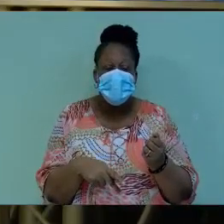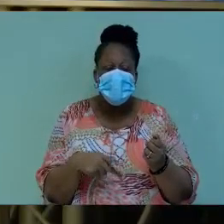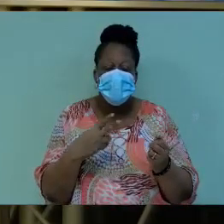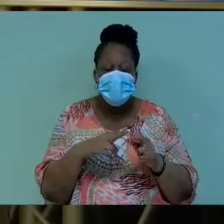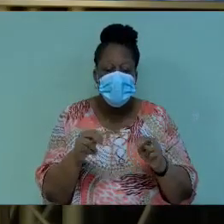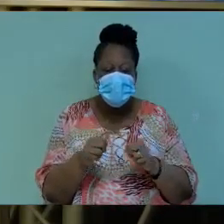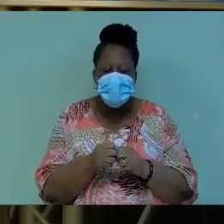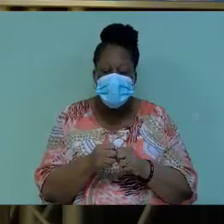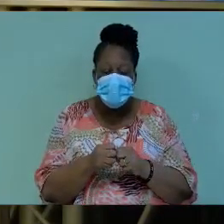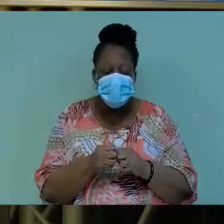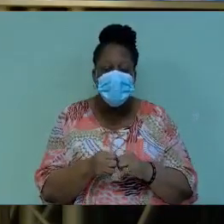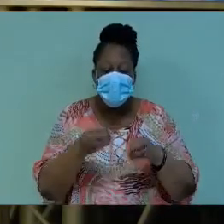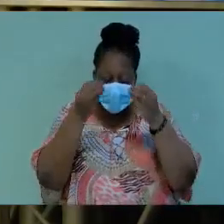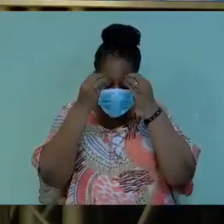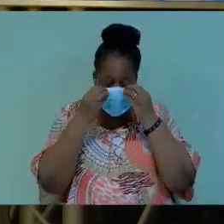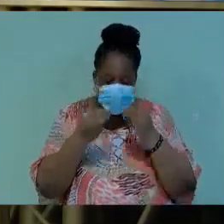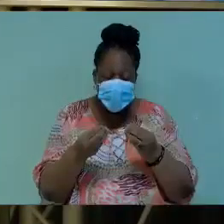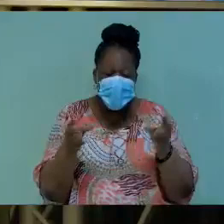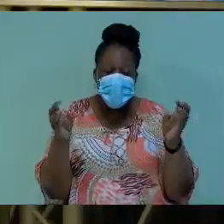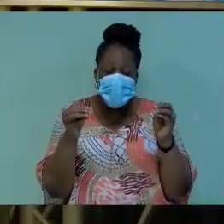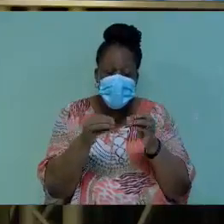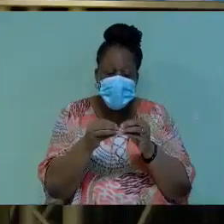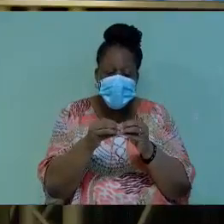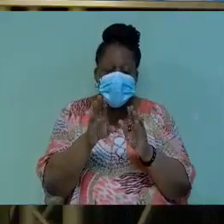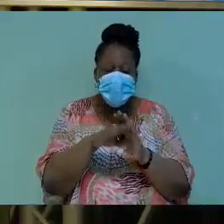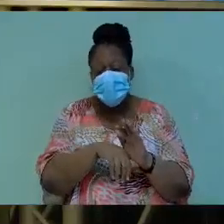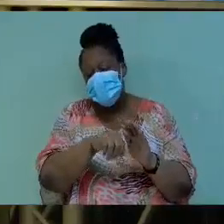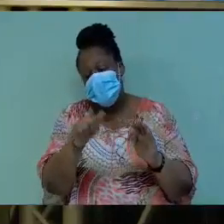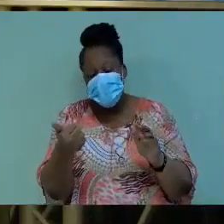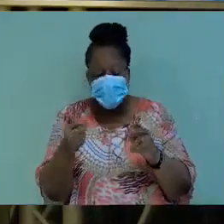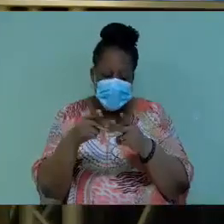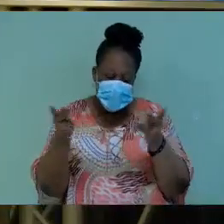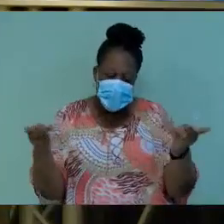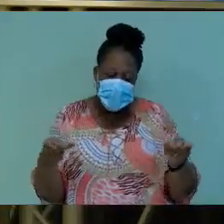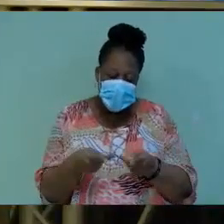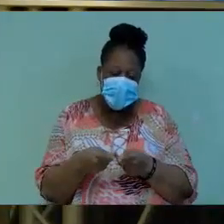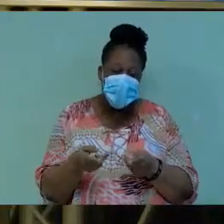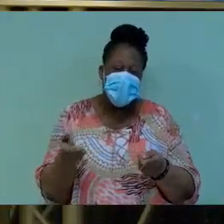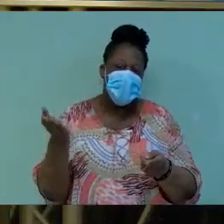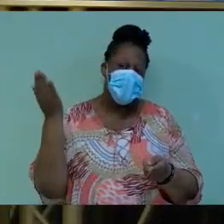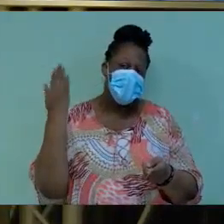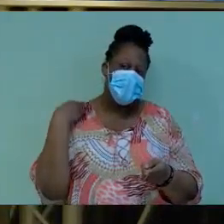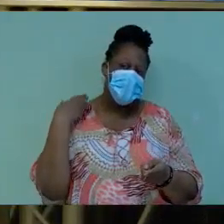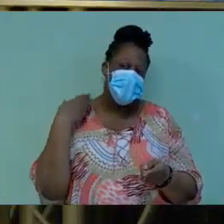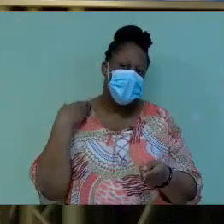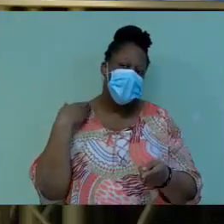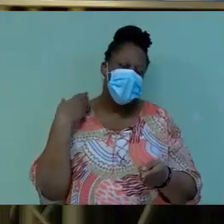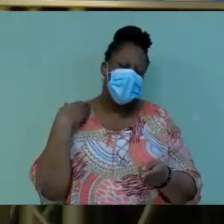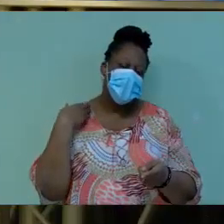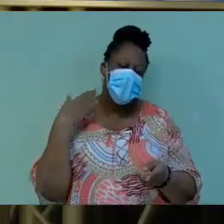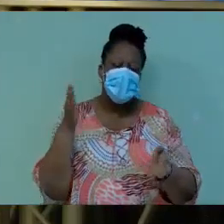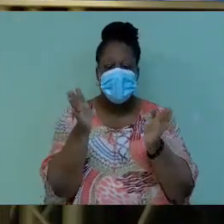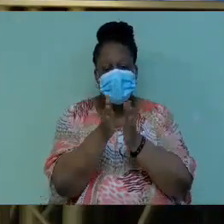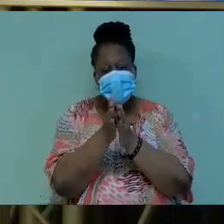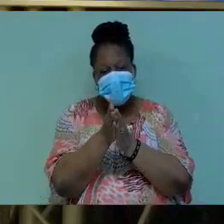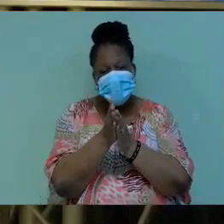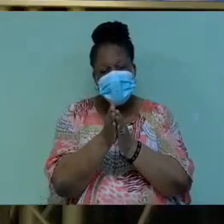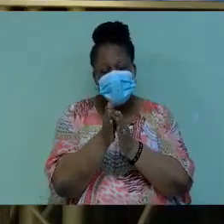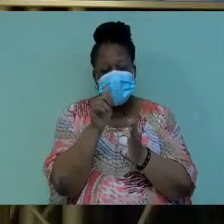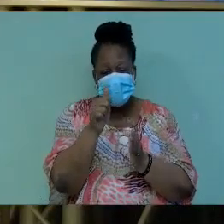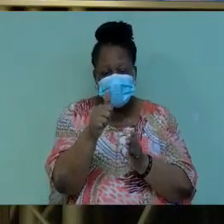our population has been responded tremendously. So tap yourself on your shoulder, applaud yourself, for you have been doing